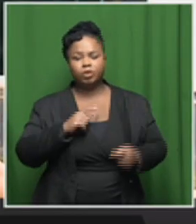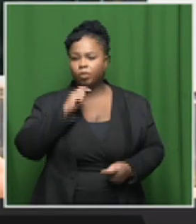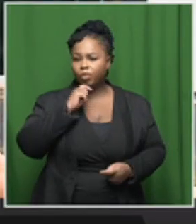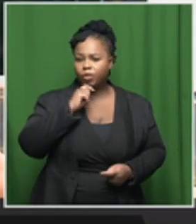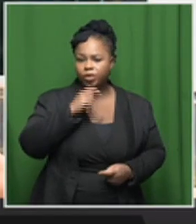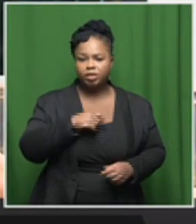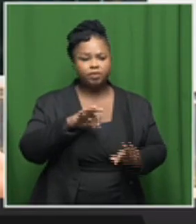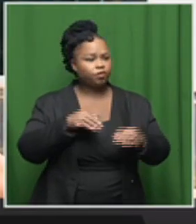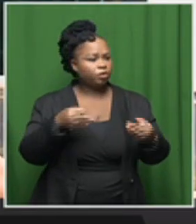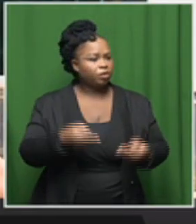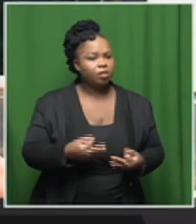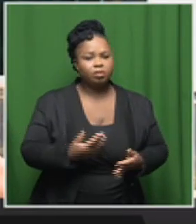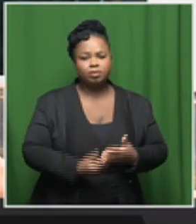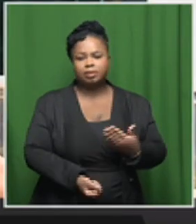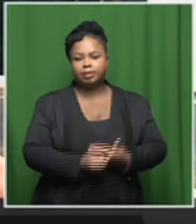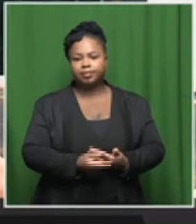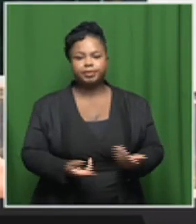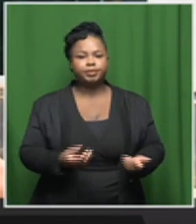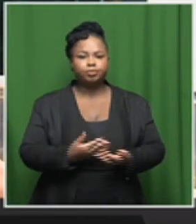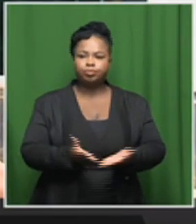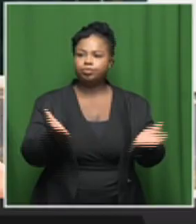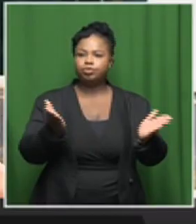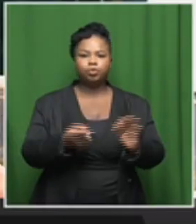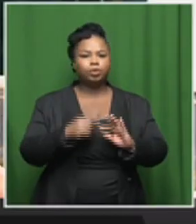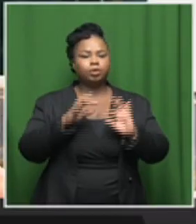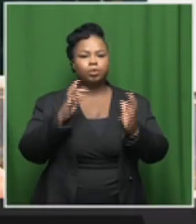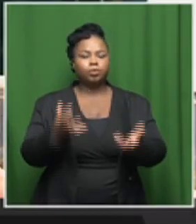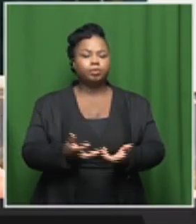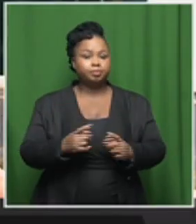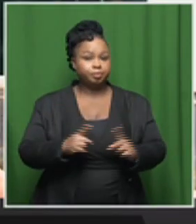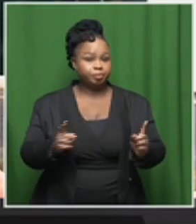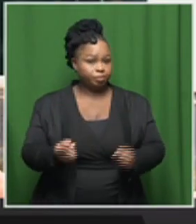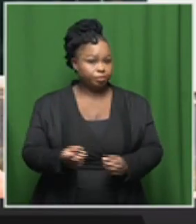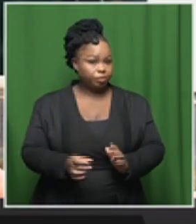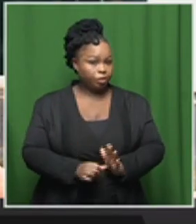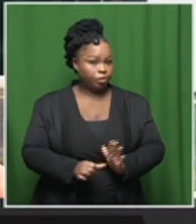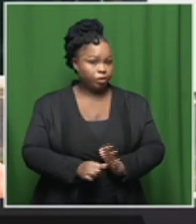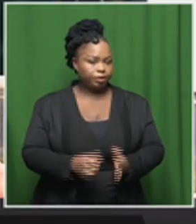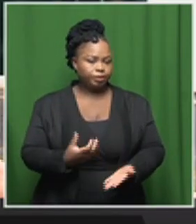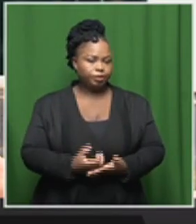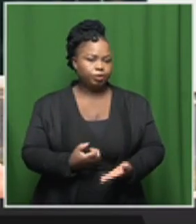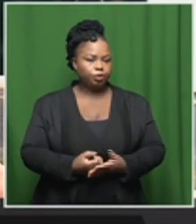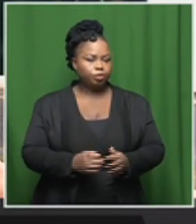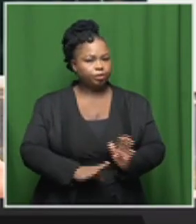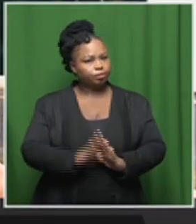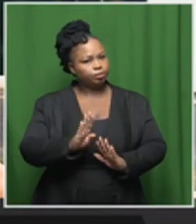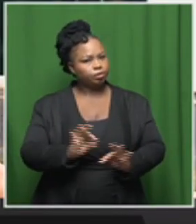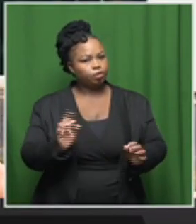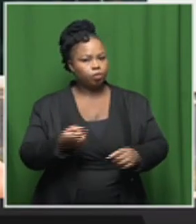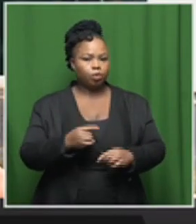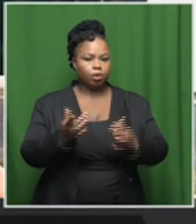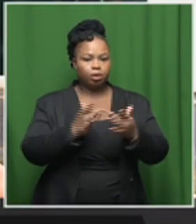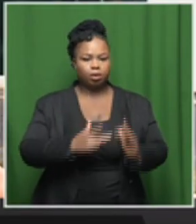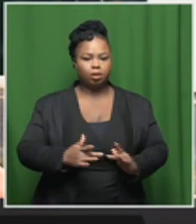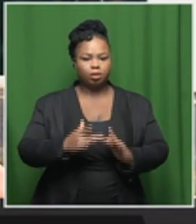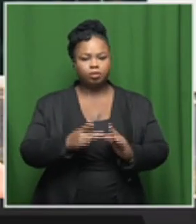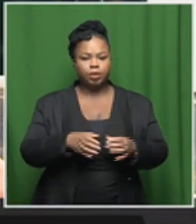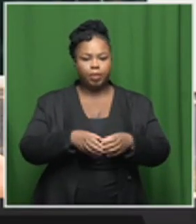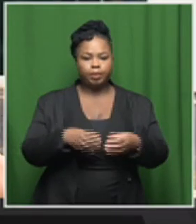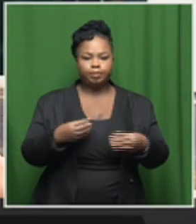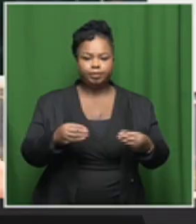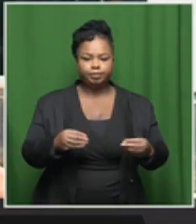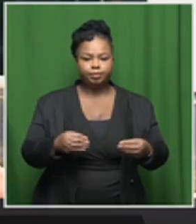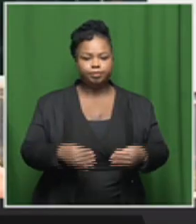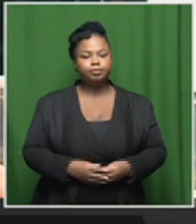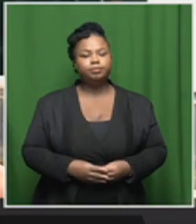occasions like funerals that we share with the rest of the world. But more importantly, keeping the economy up, keeping everyone connected, keeping the small